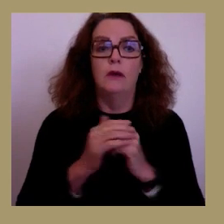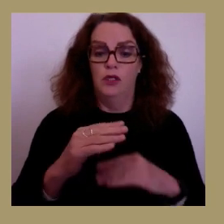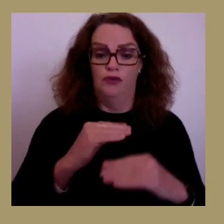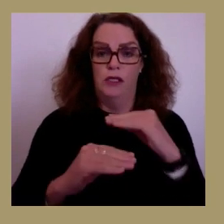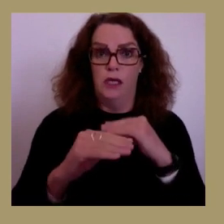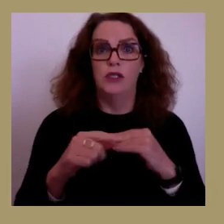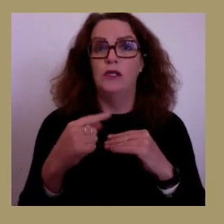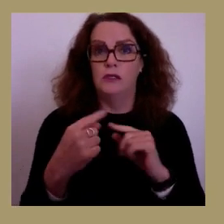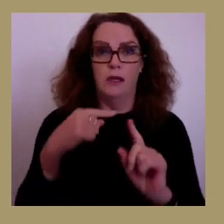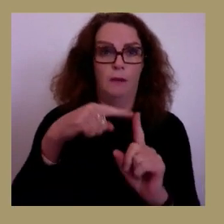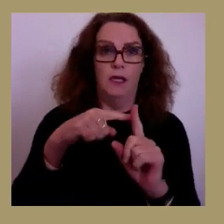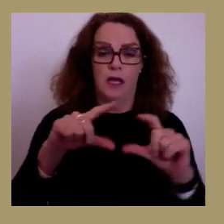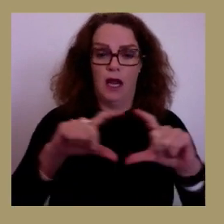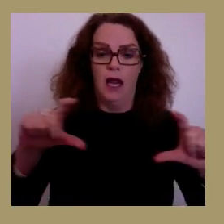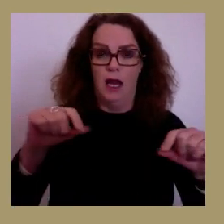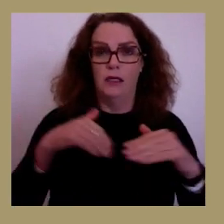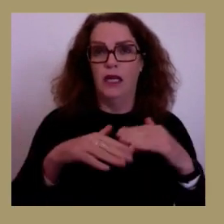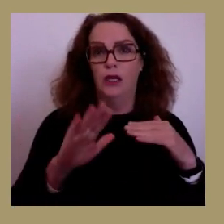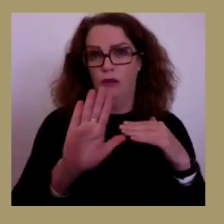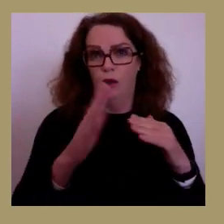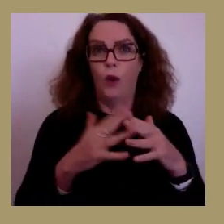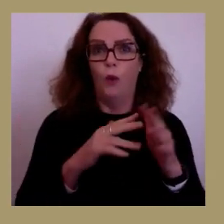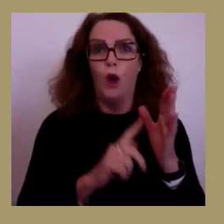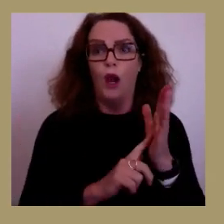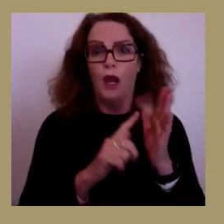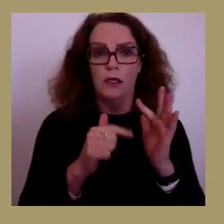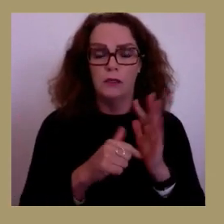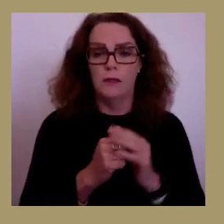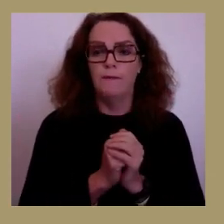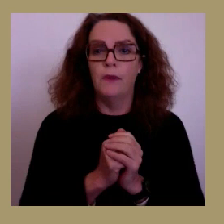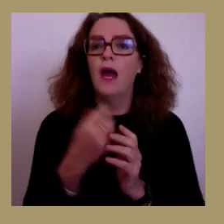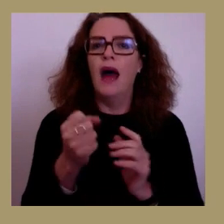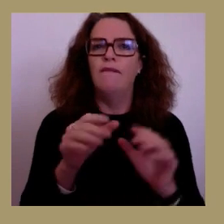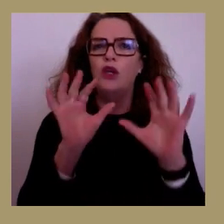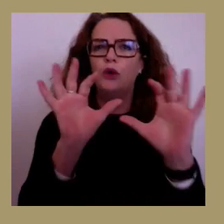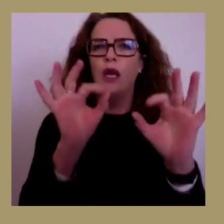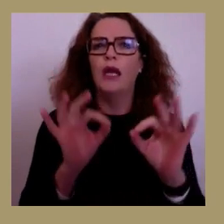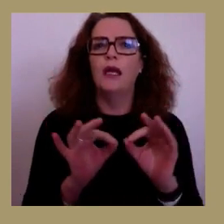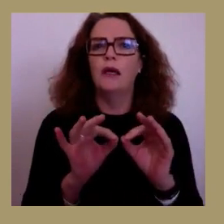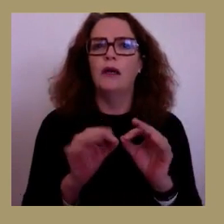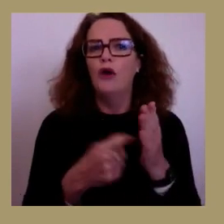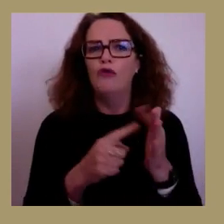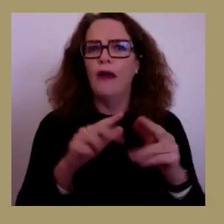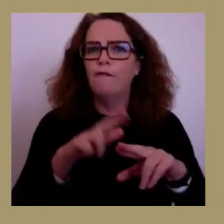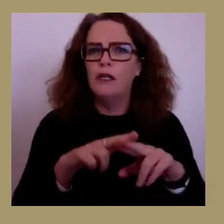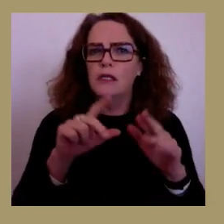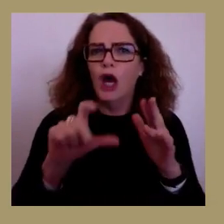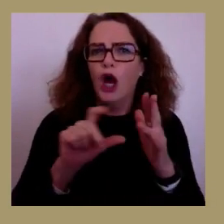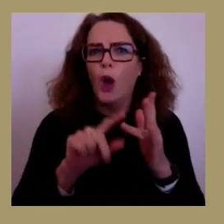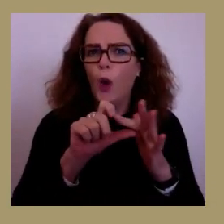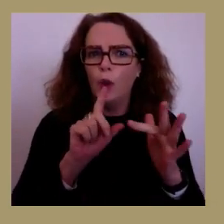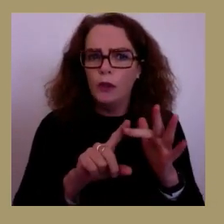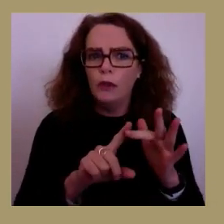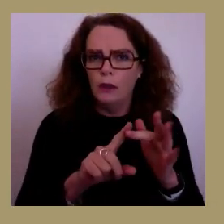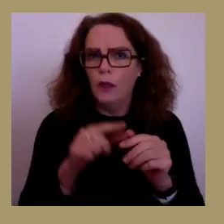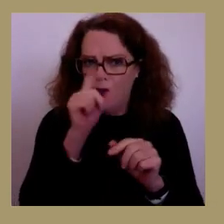wallet. Customers are presented with a unique reference code, which is traceable for Service Victoria.